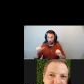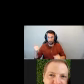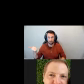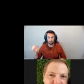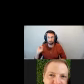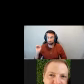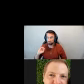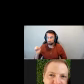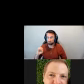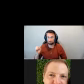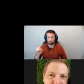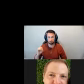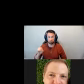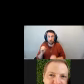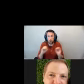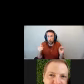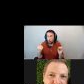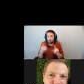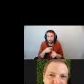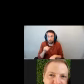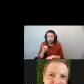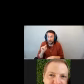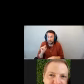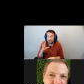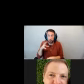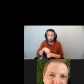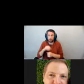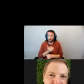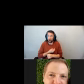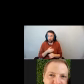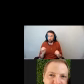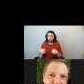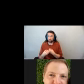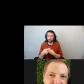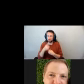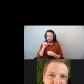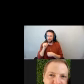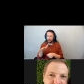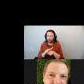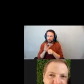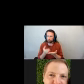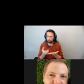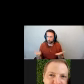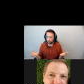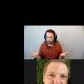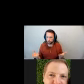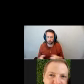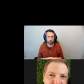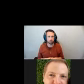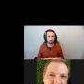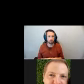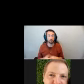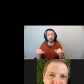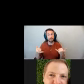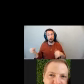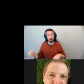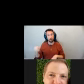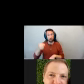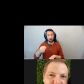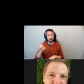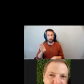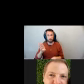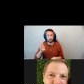our from IT, even with our own organizations, because there just isn't the resources. And so with BRM, we've been able to